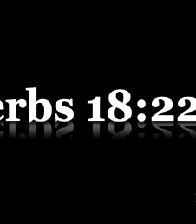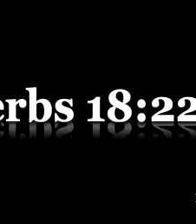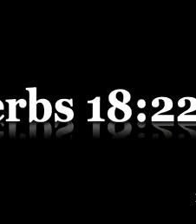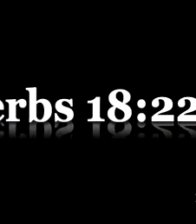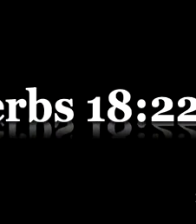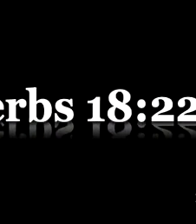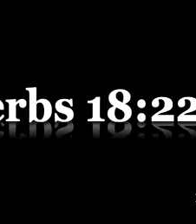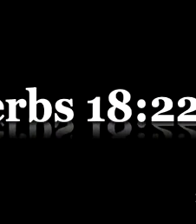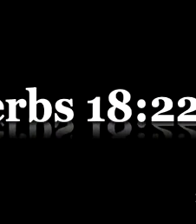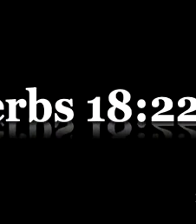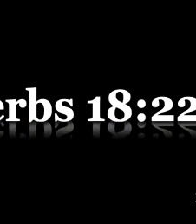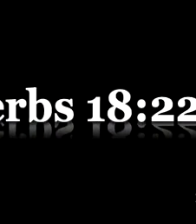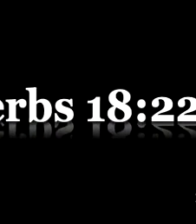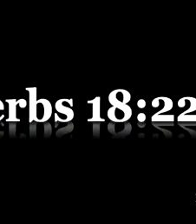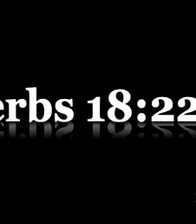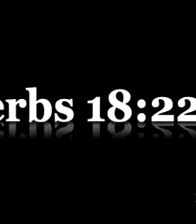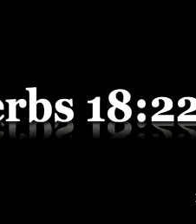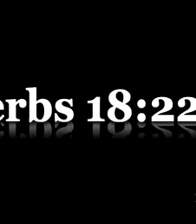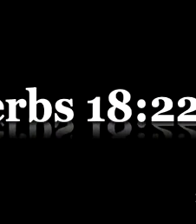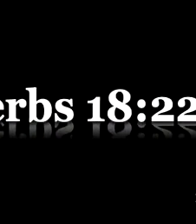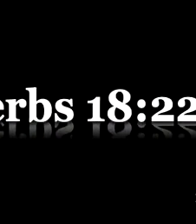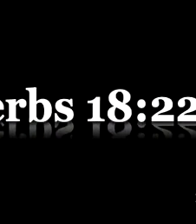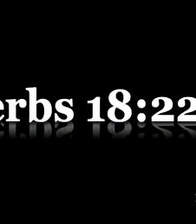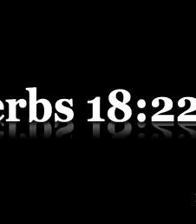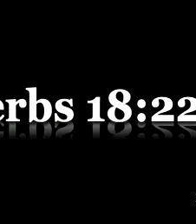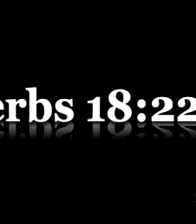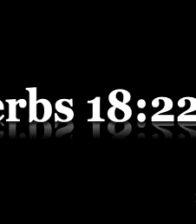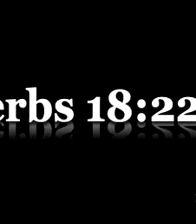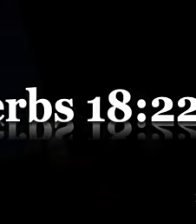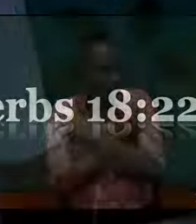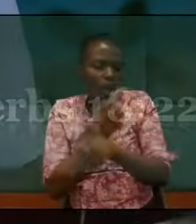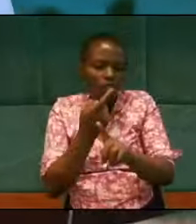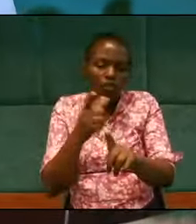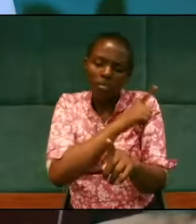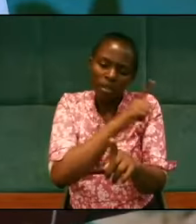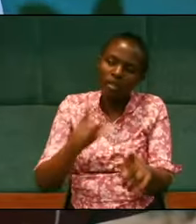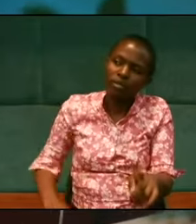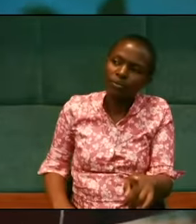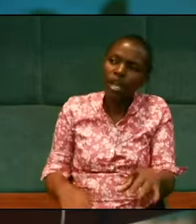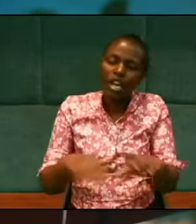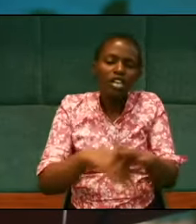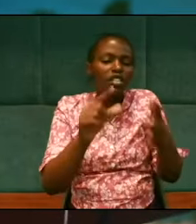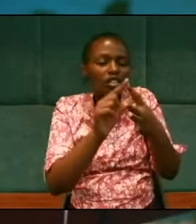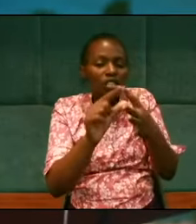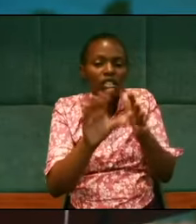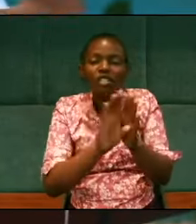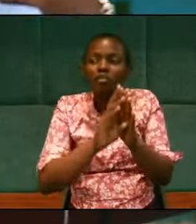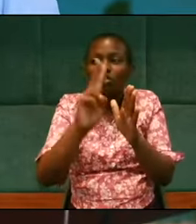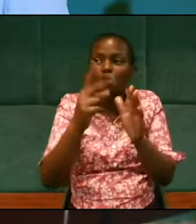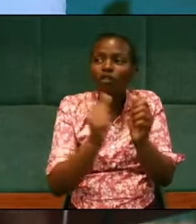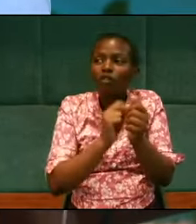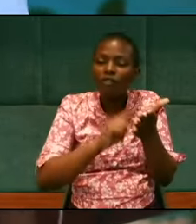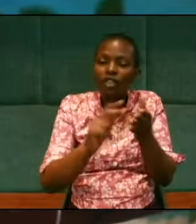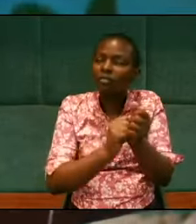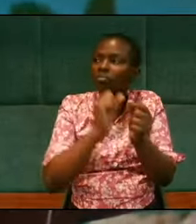wife finds a good thing and obtains favor from the Lord. Genesis chapter 2 verse 15. Now I